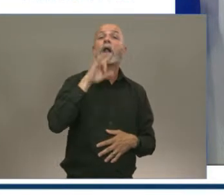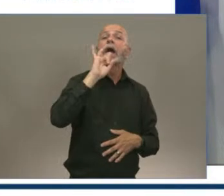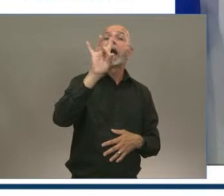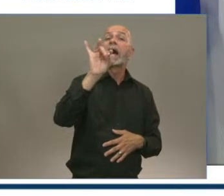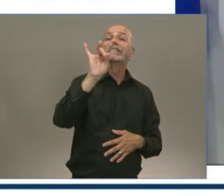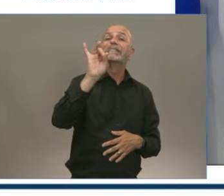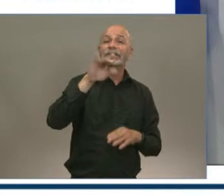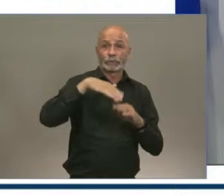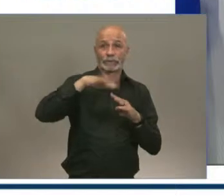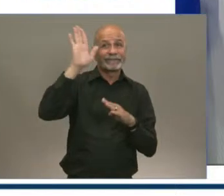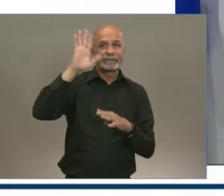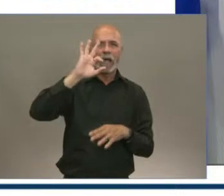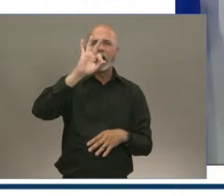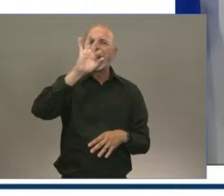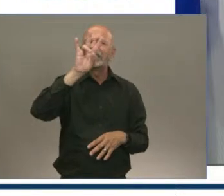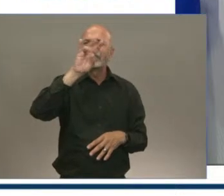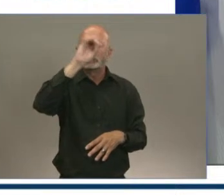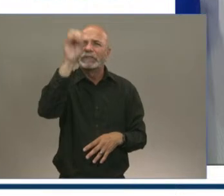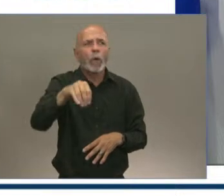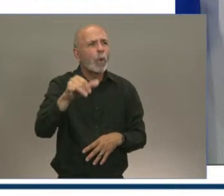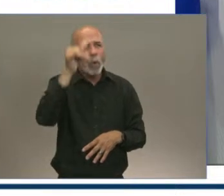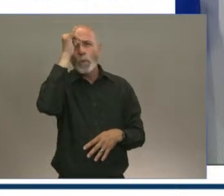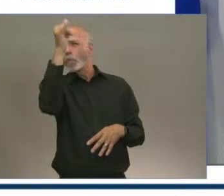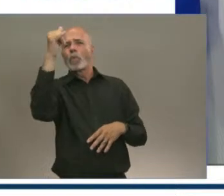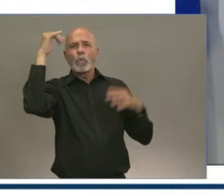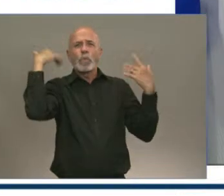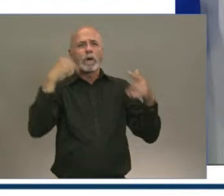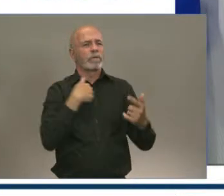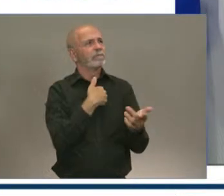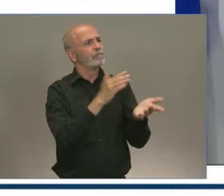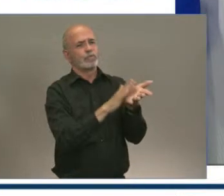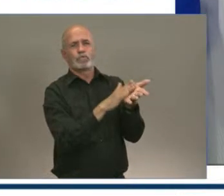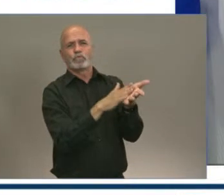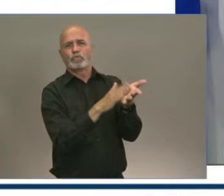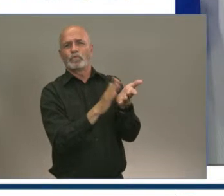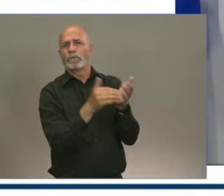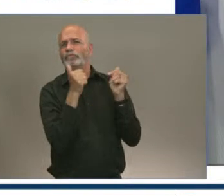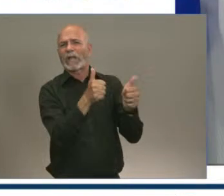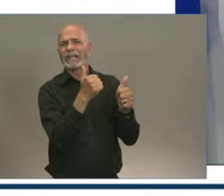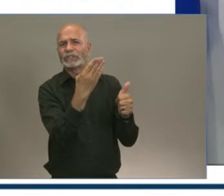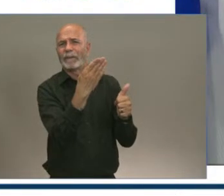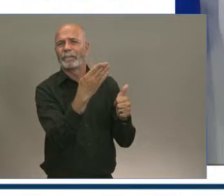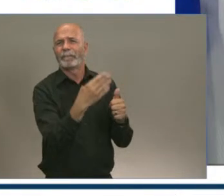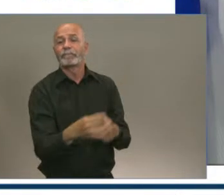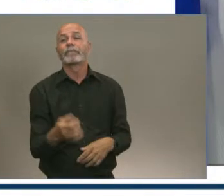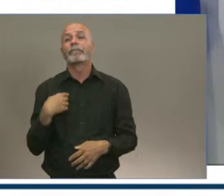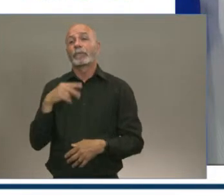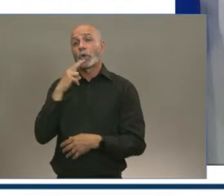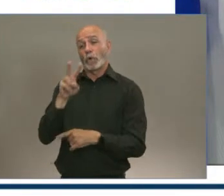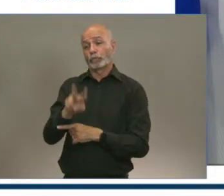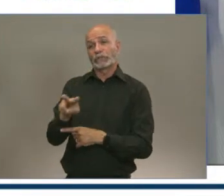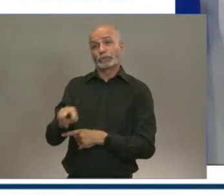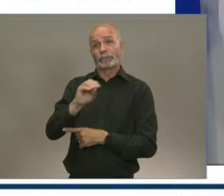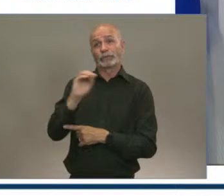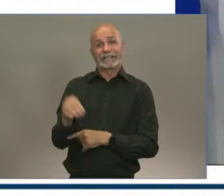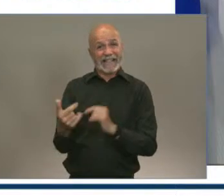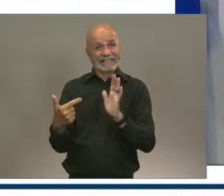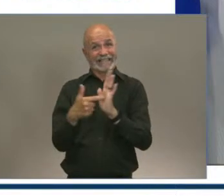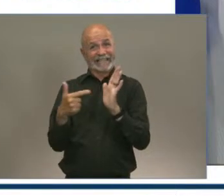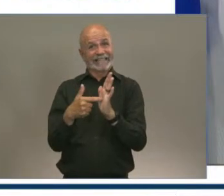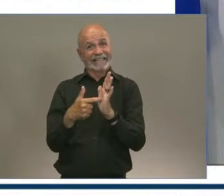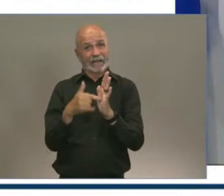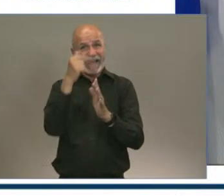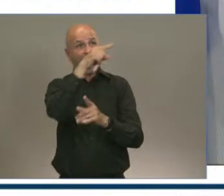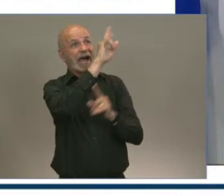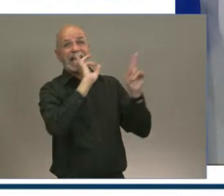have 97% of you receiving your first dose of vaccine, and 22% have actually received the second shot.